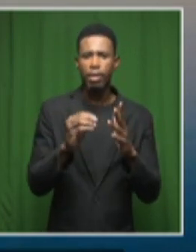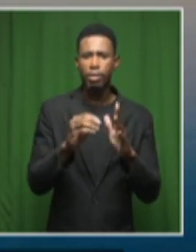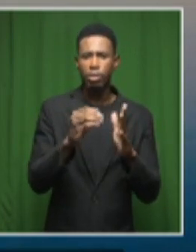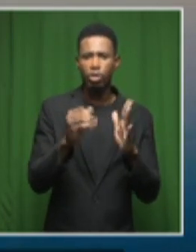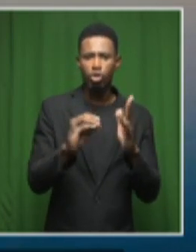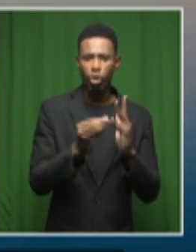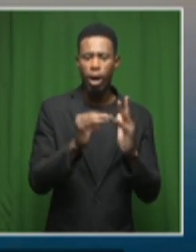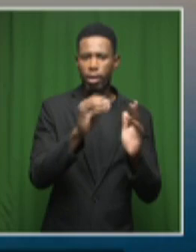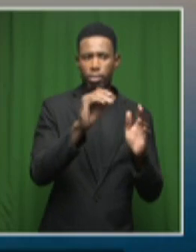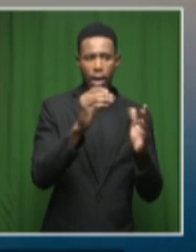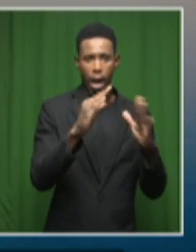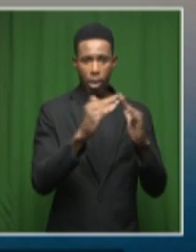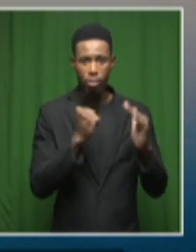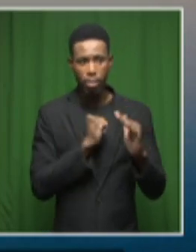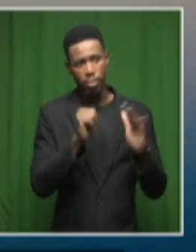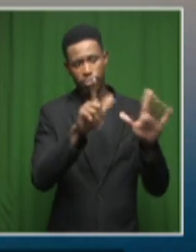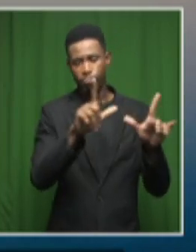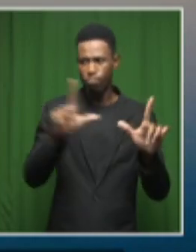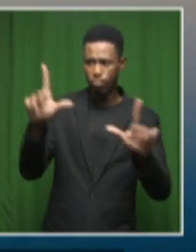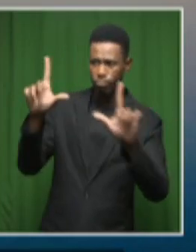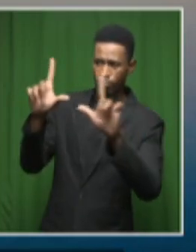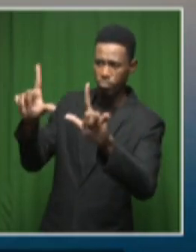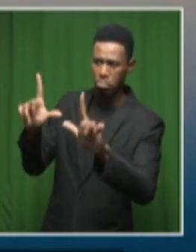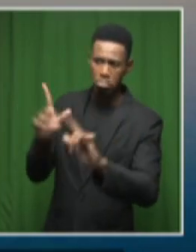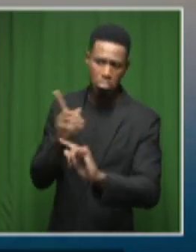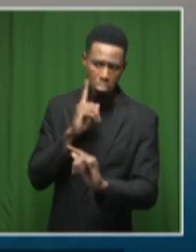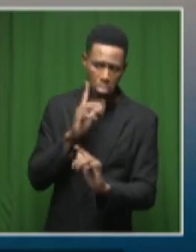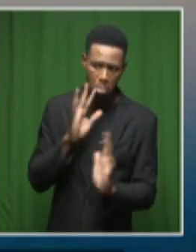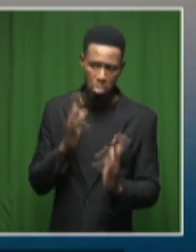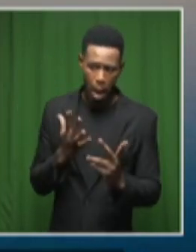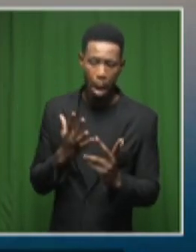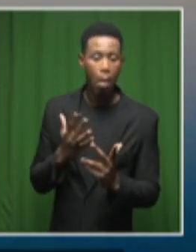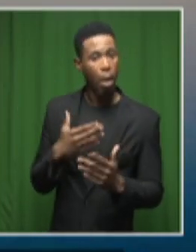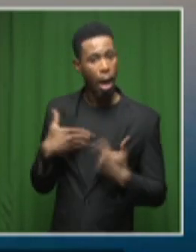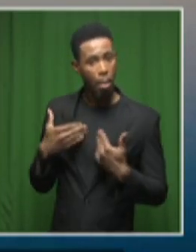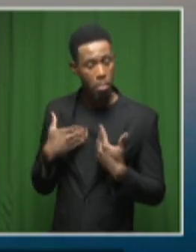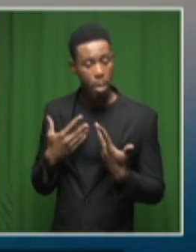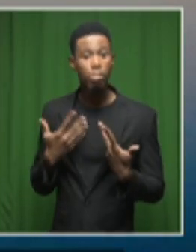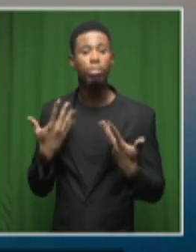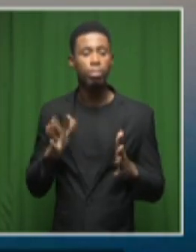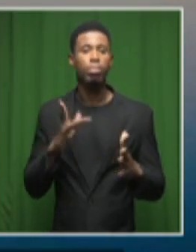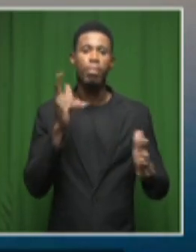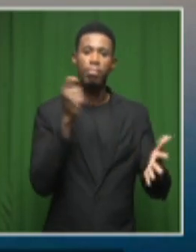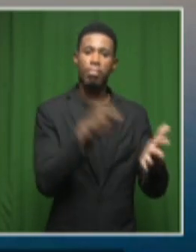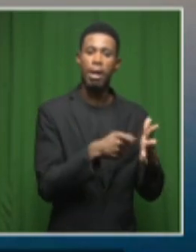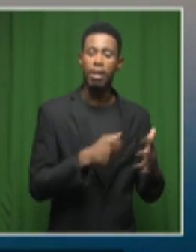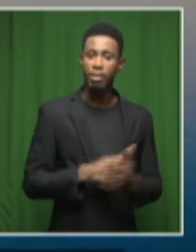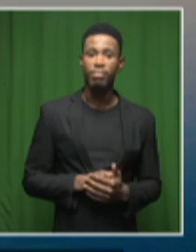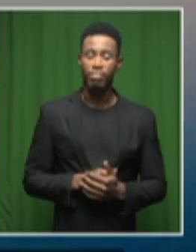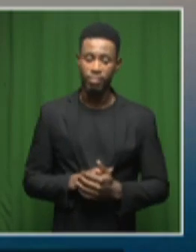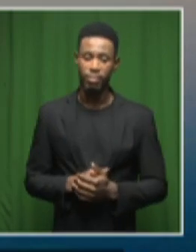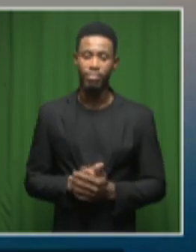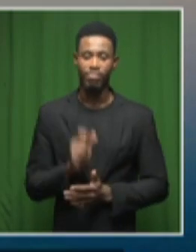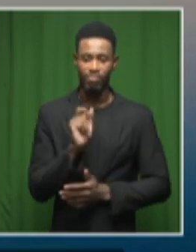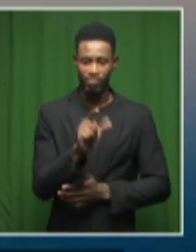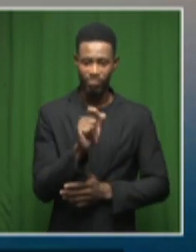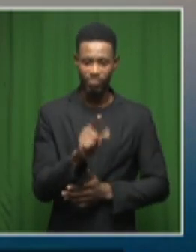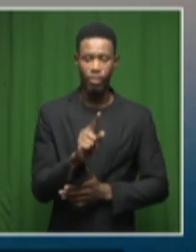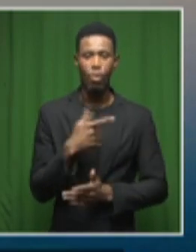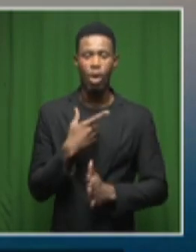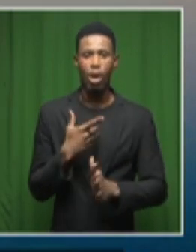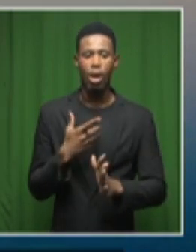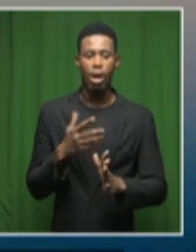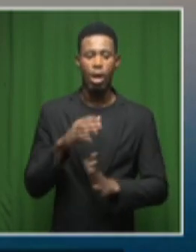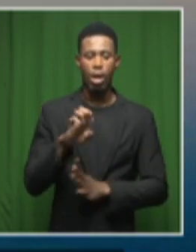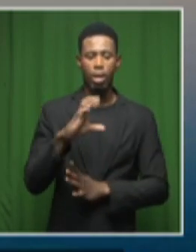we're looking at and trying to find solutions to say, how do we amplify this ecosystem? Because when you talk about the ecosystem, you're